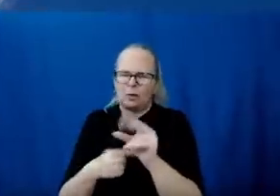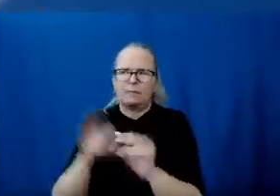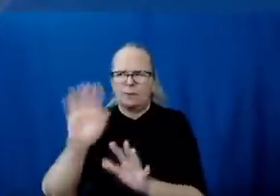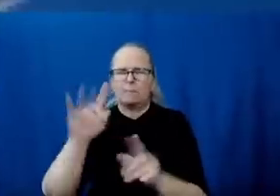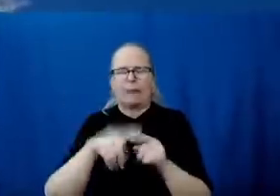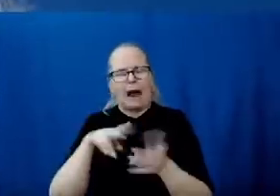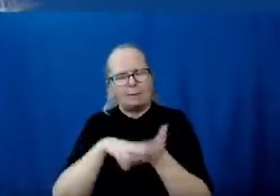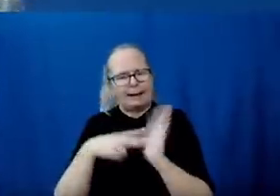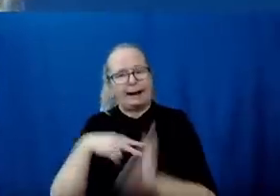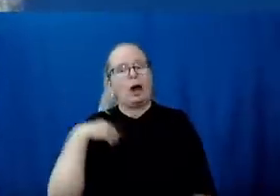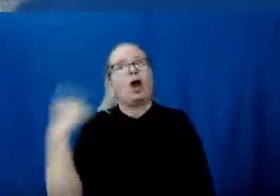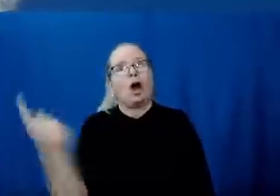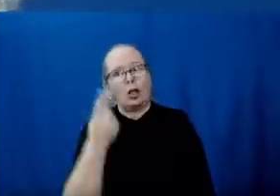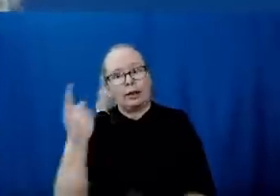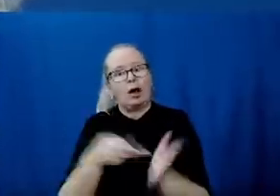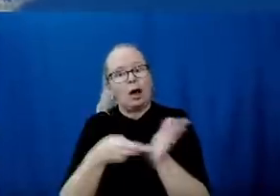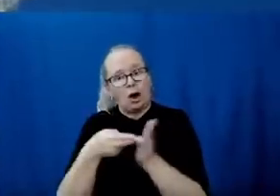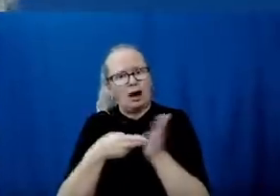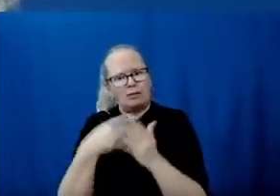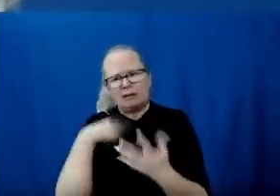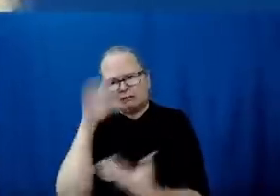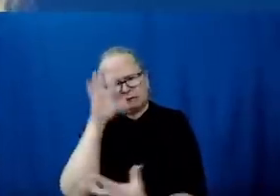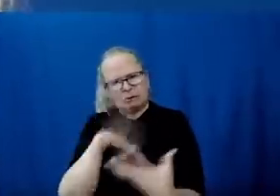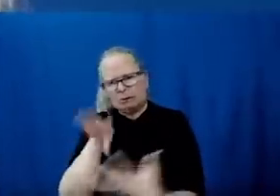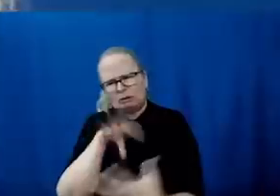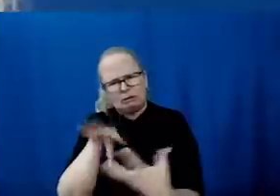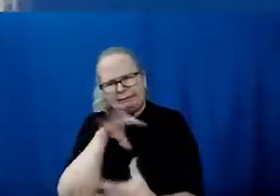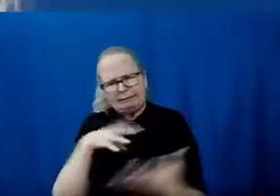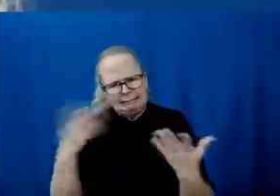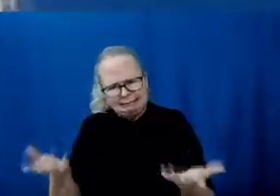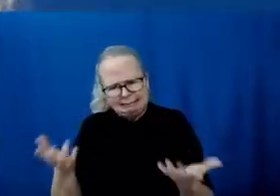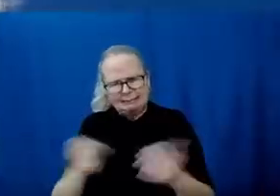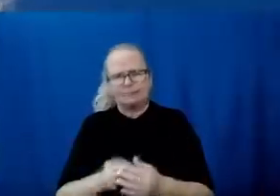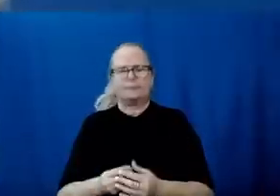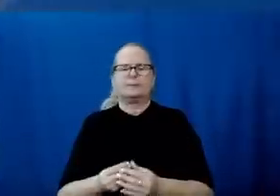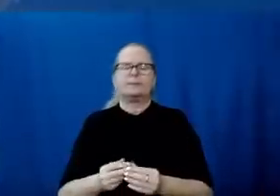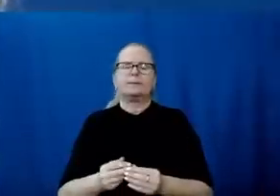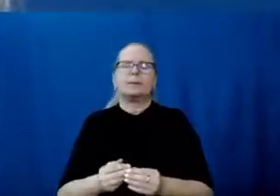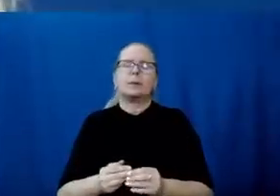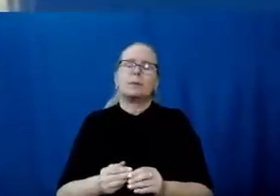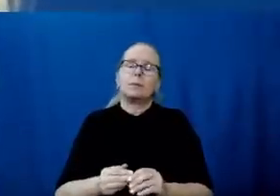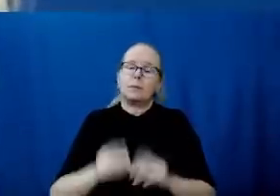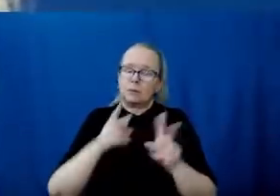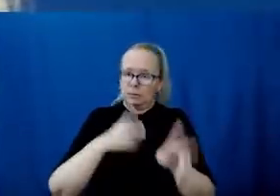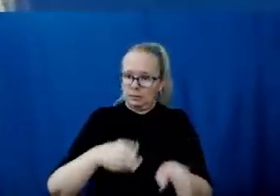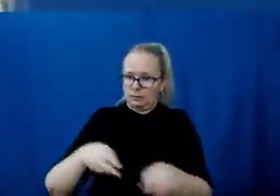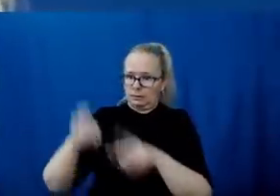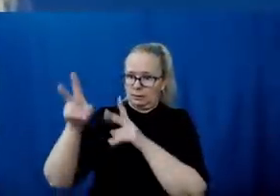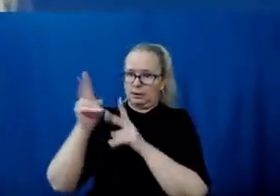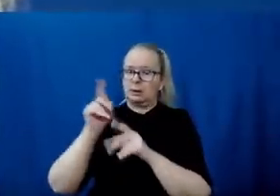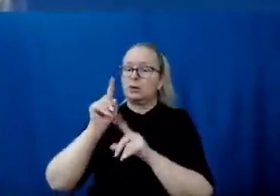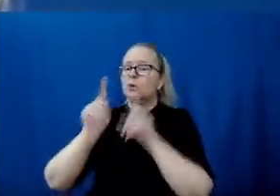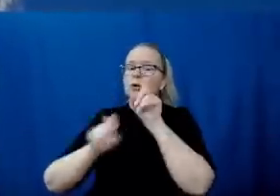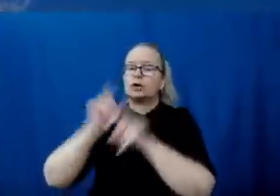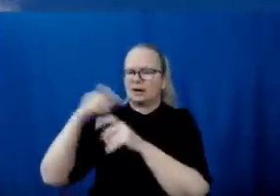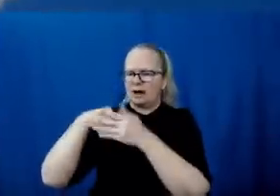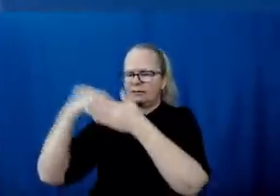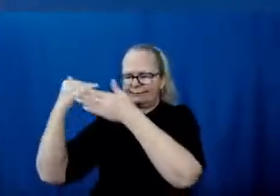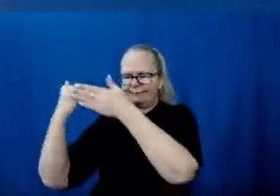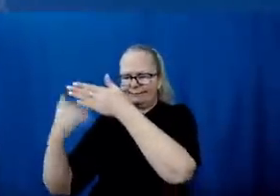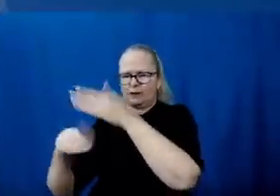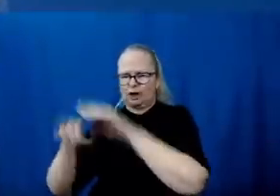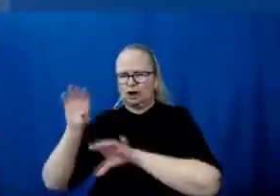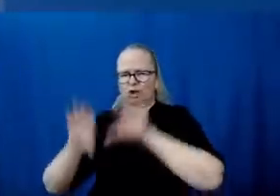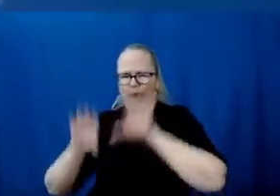friends. If you're tuning in live and you have any questions as we go through today's briefing, please feel free to post your questions into the